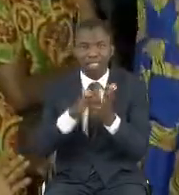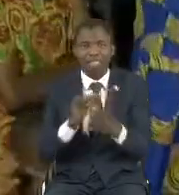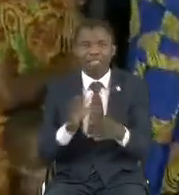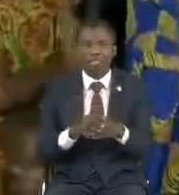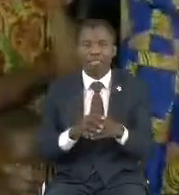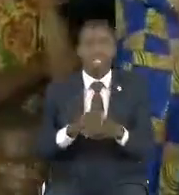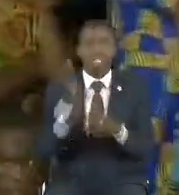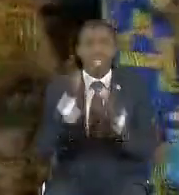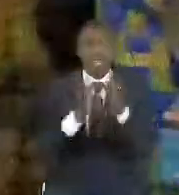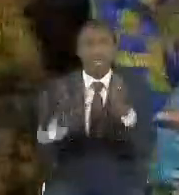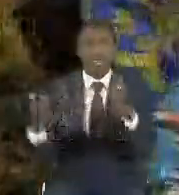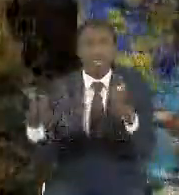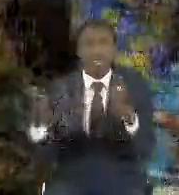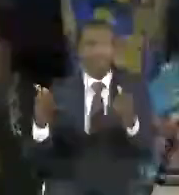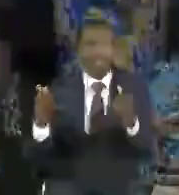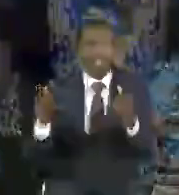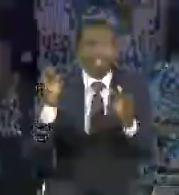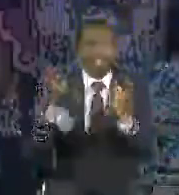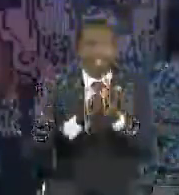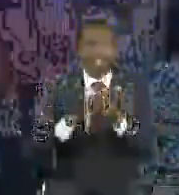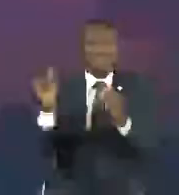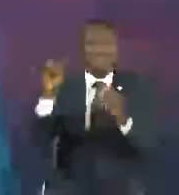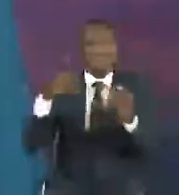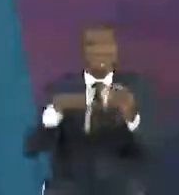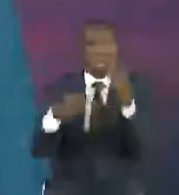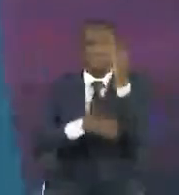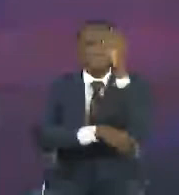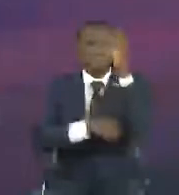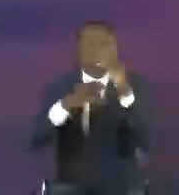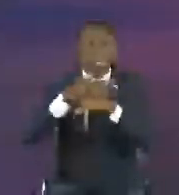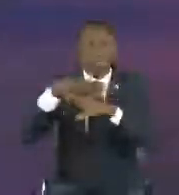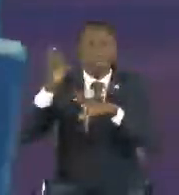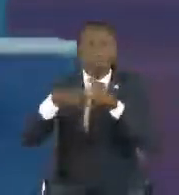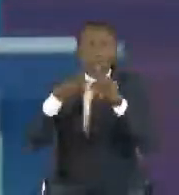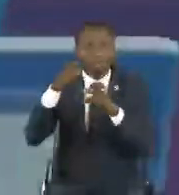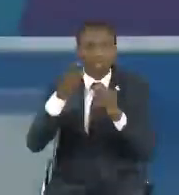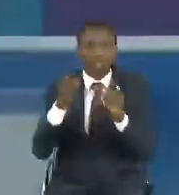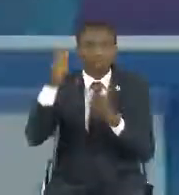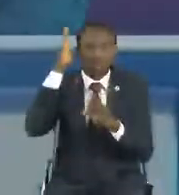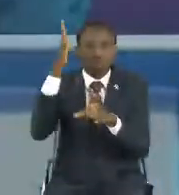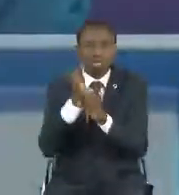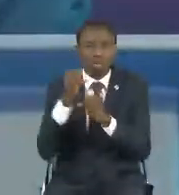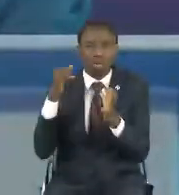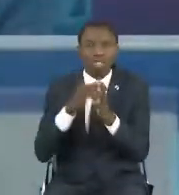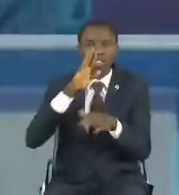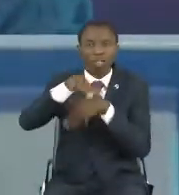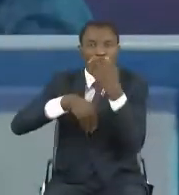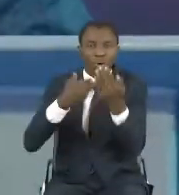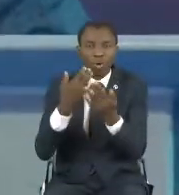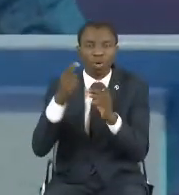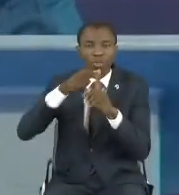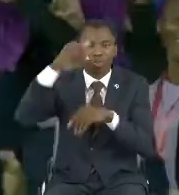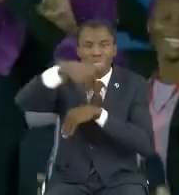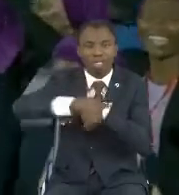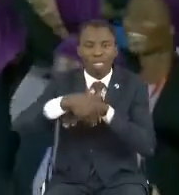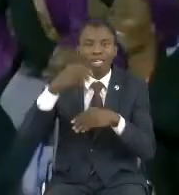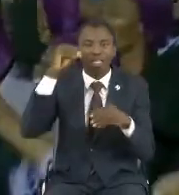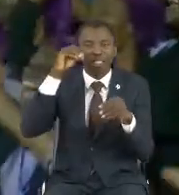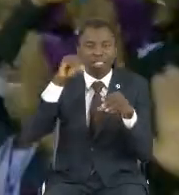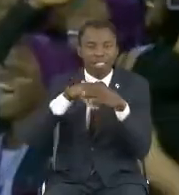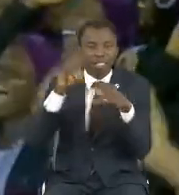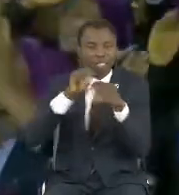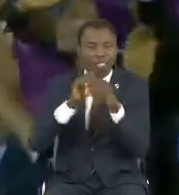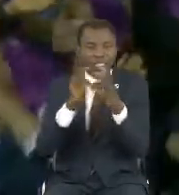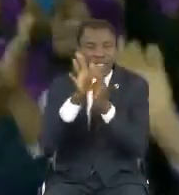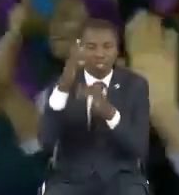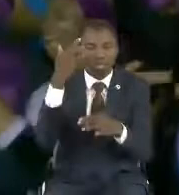Everything the ants have stolen away from you. You recover all tonight in Jesus'